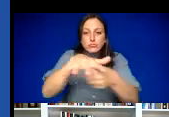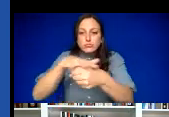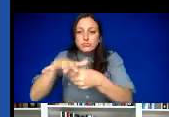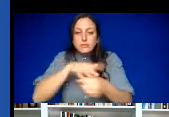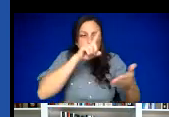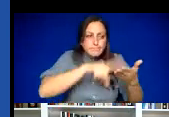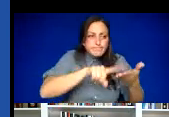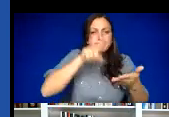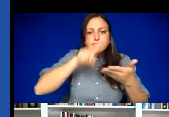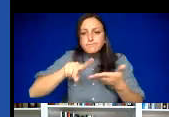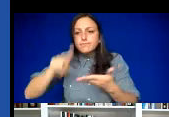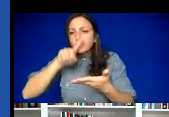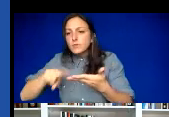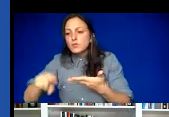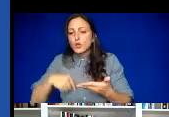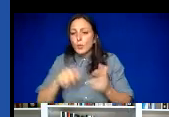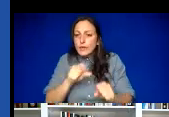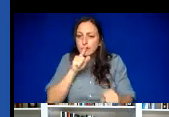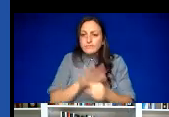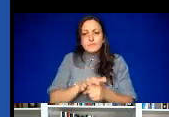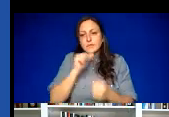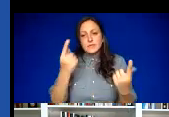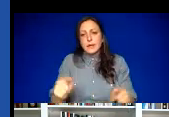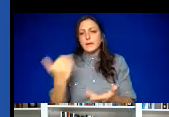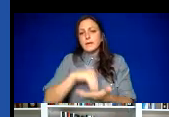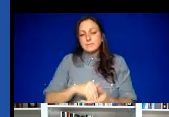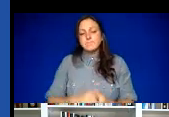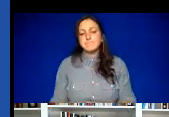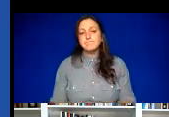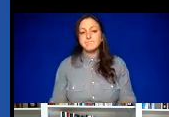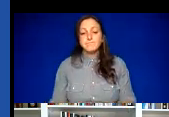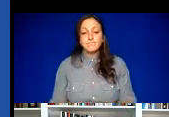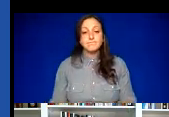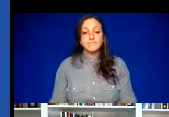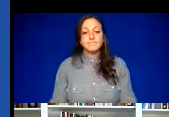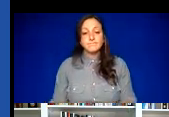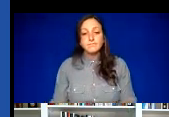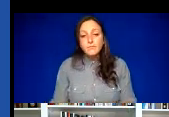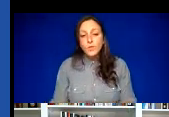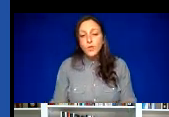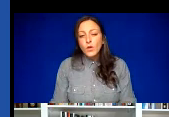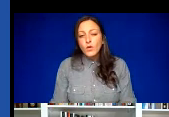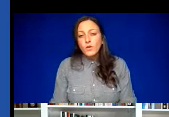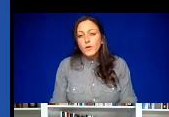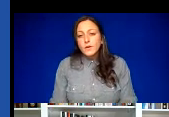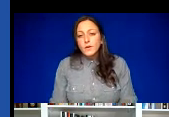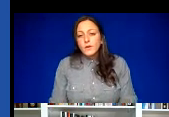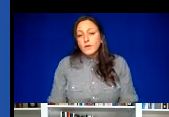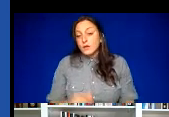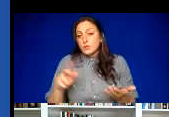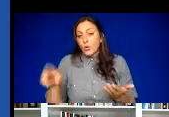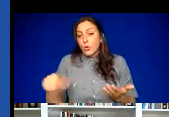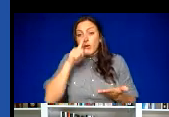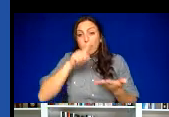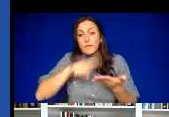ensure that to the best of our ability that this does not happen again. So there's other investigations